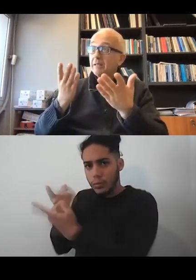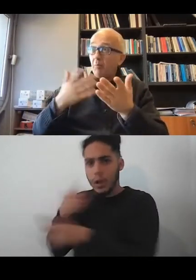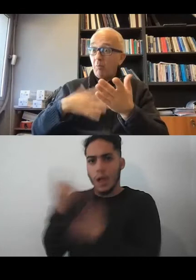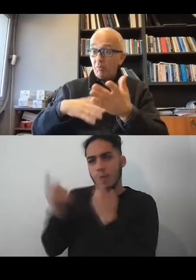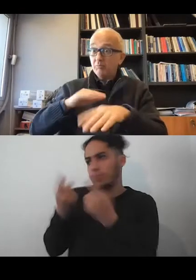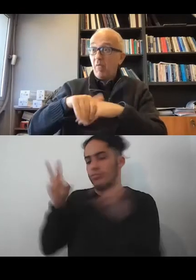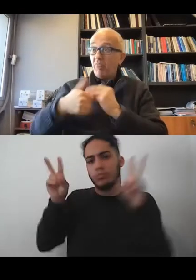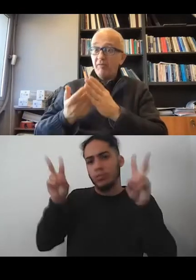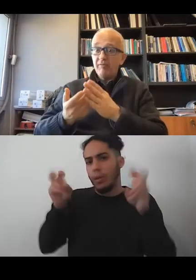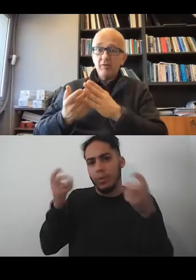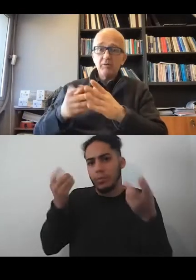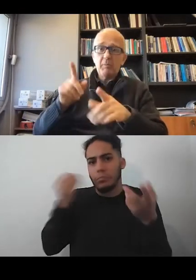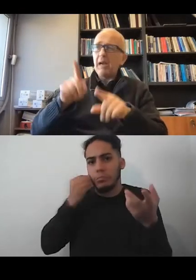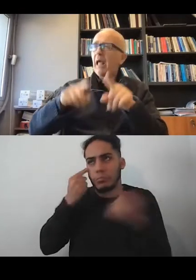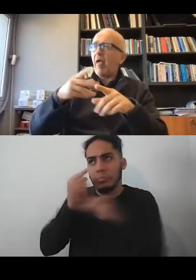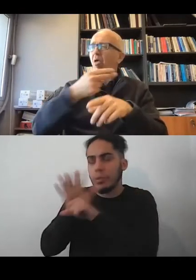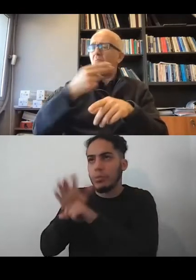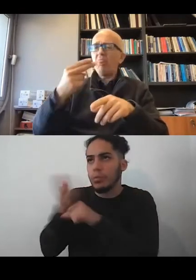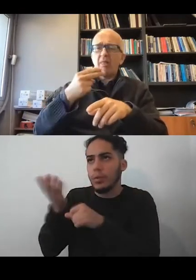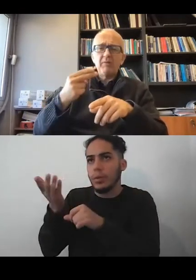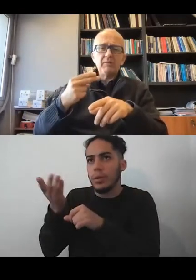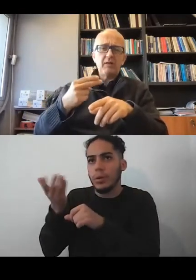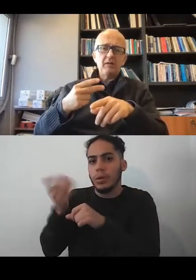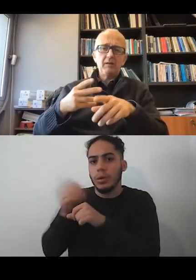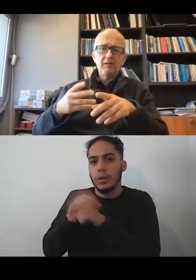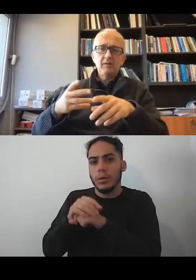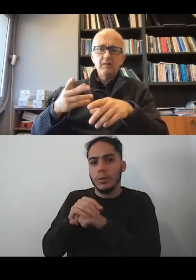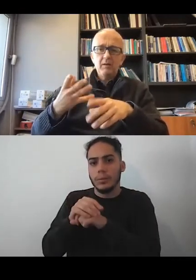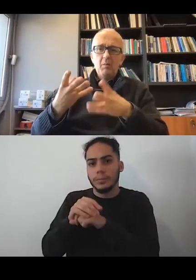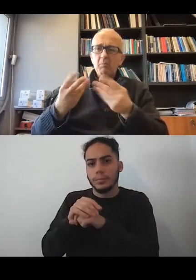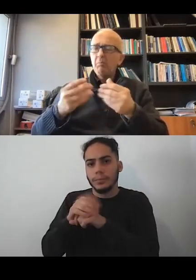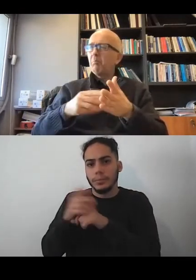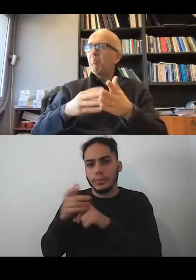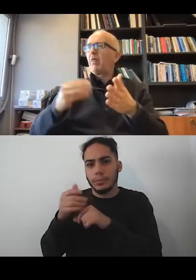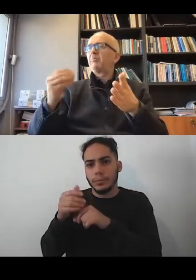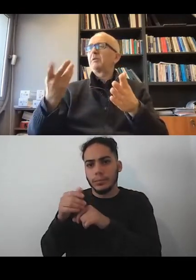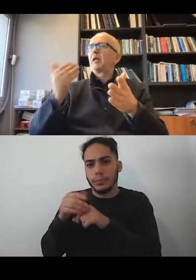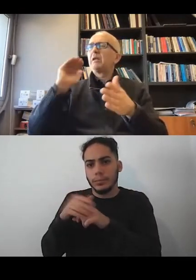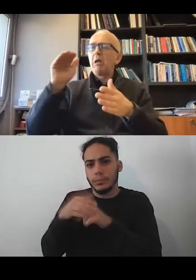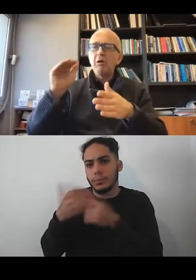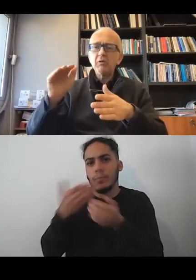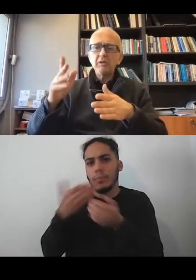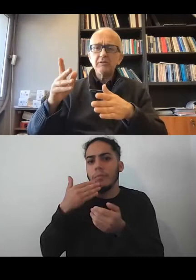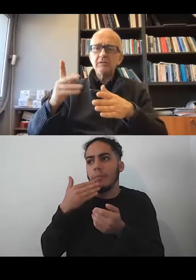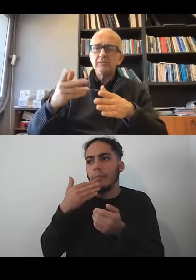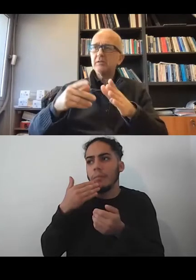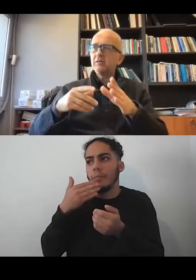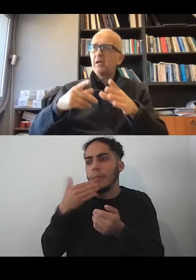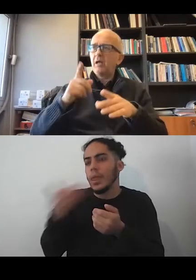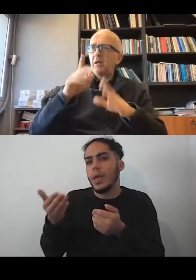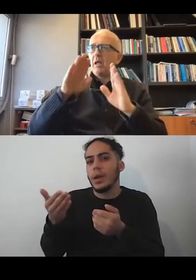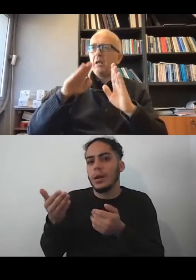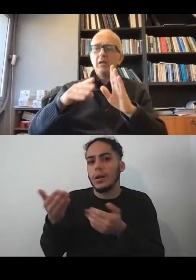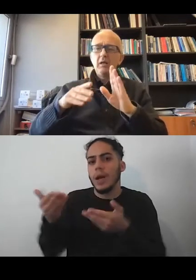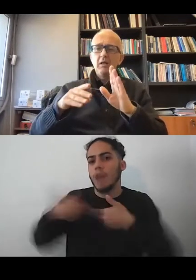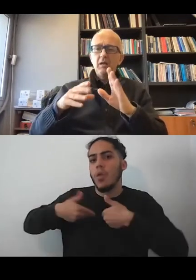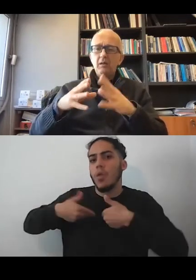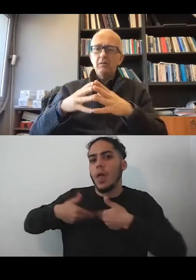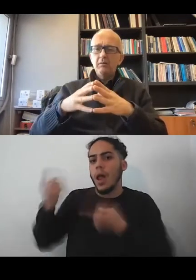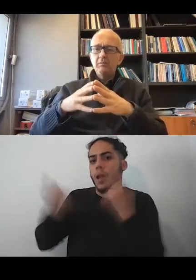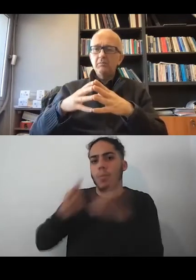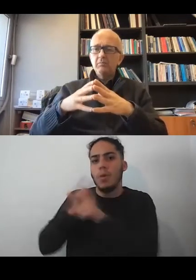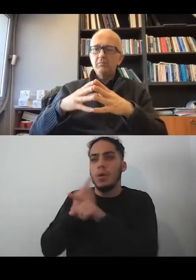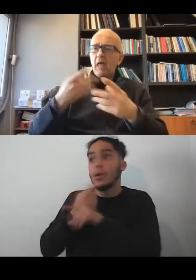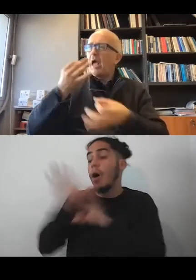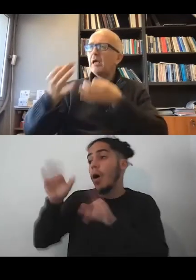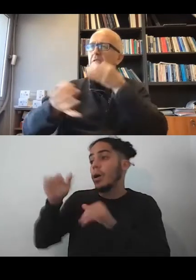topics, like offering some assistance or asking for assistance, like explaining